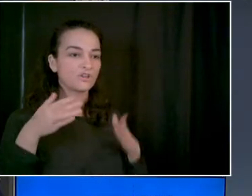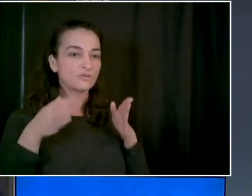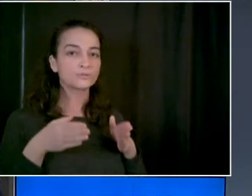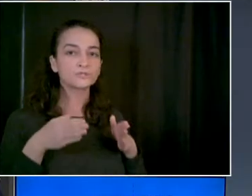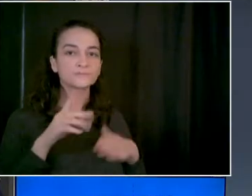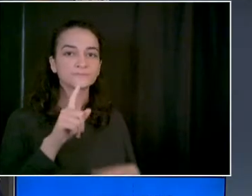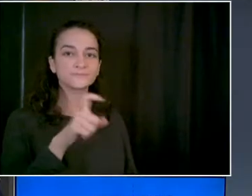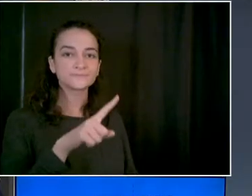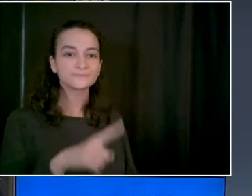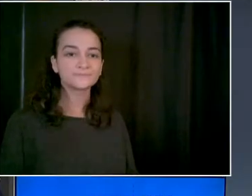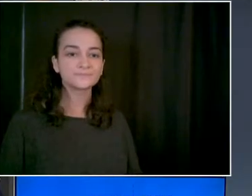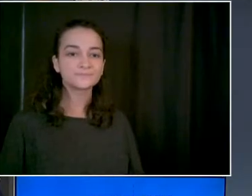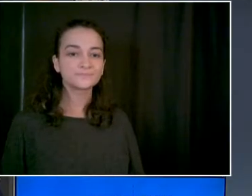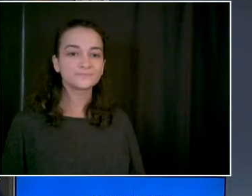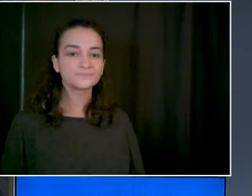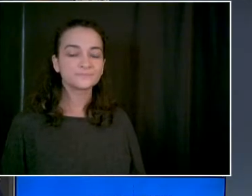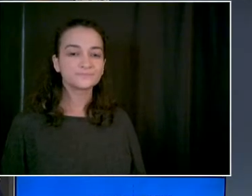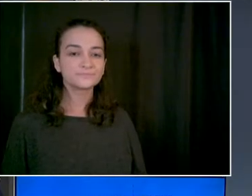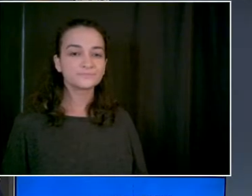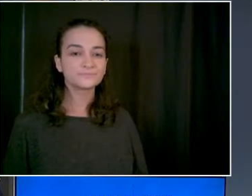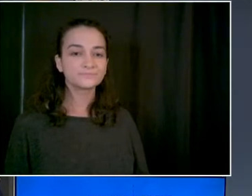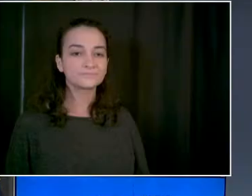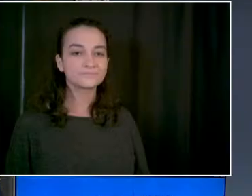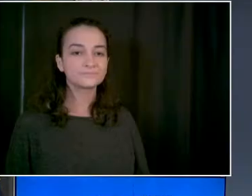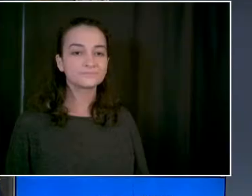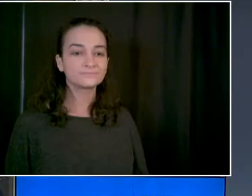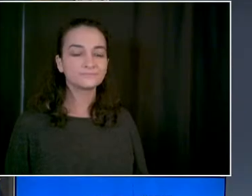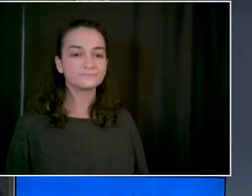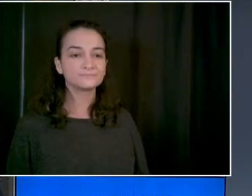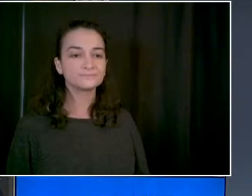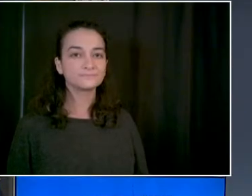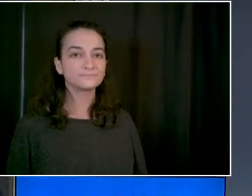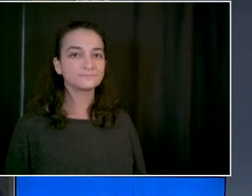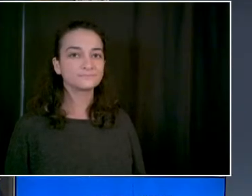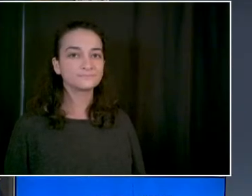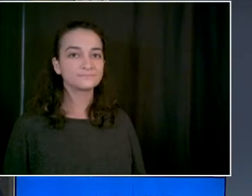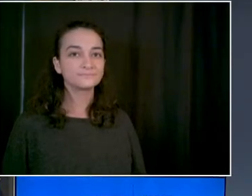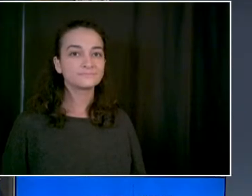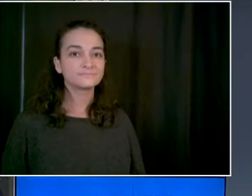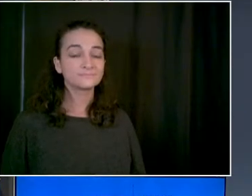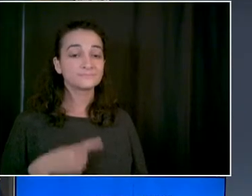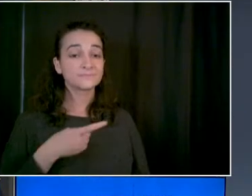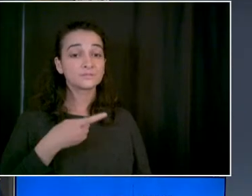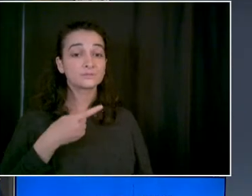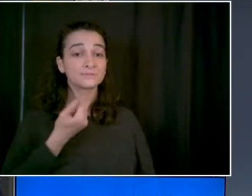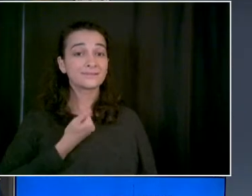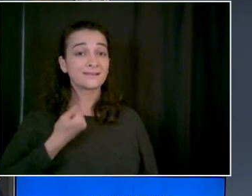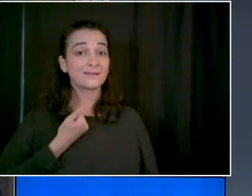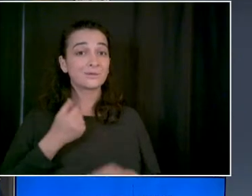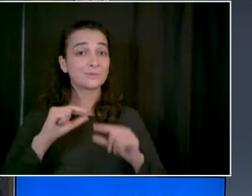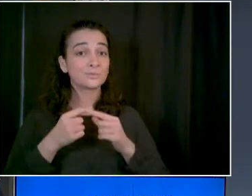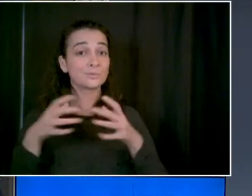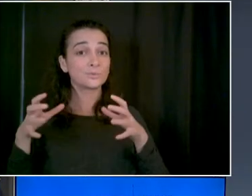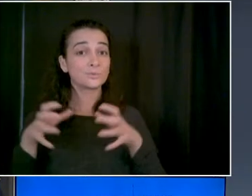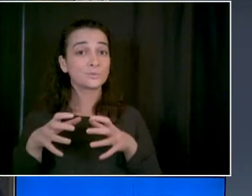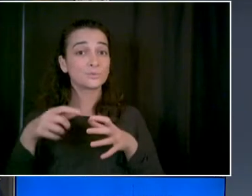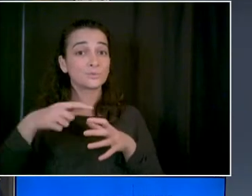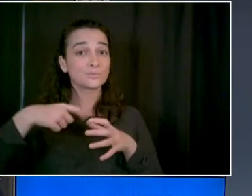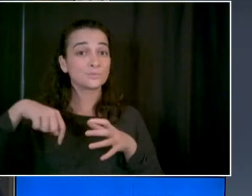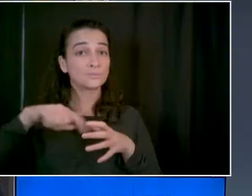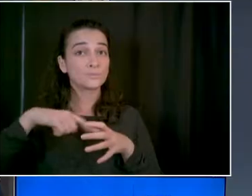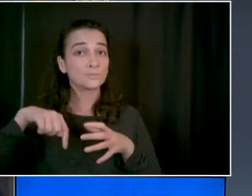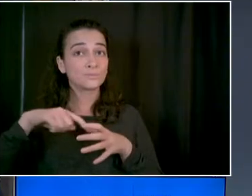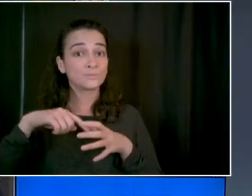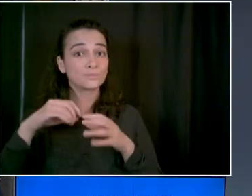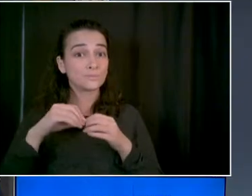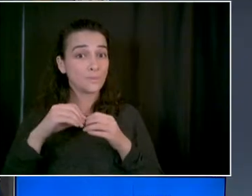terms of deportation, is the gang stronger now than a year ago, or is it weaker? Can someone give us an assessment of their footprint in the city,